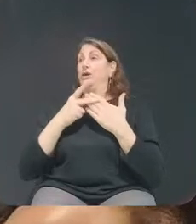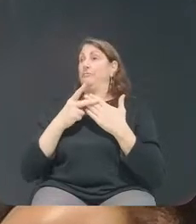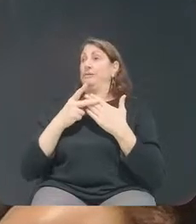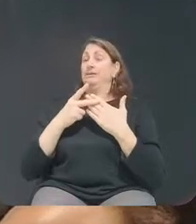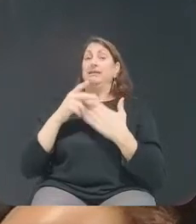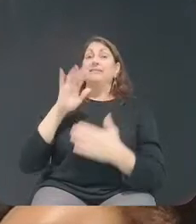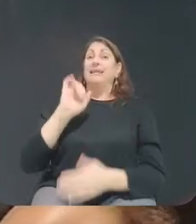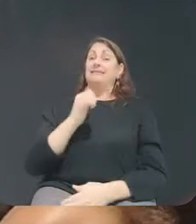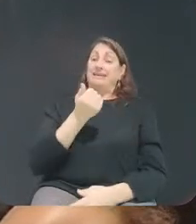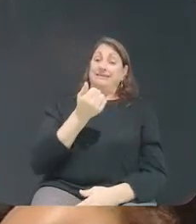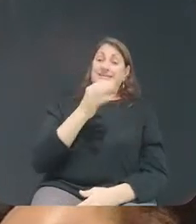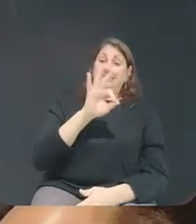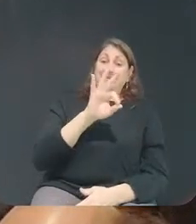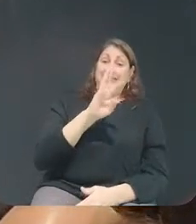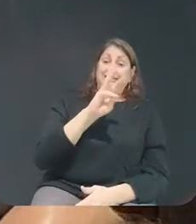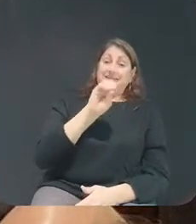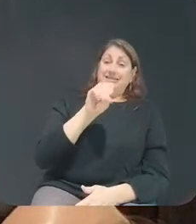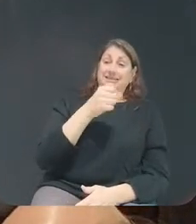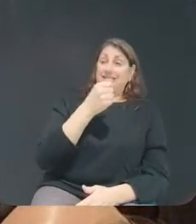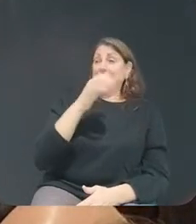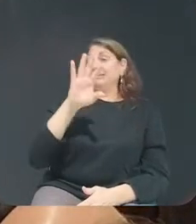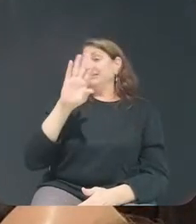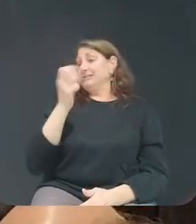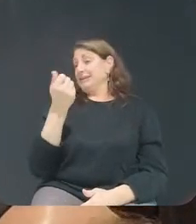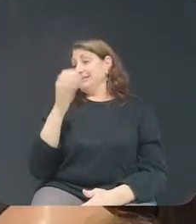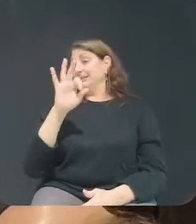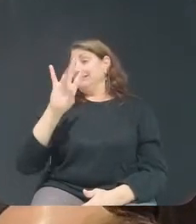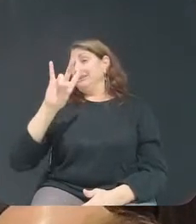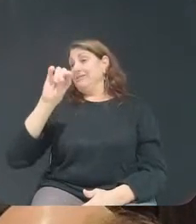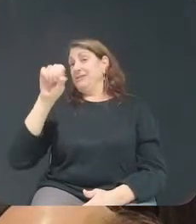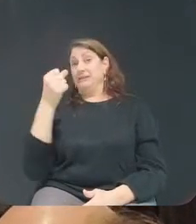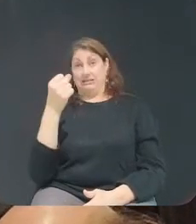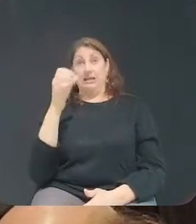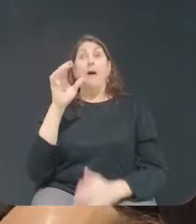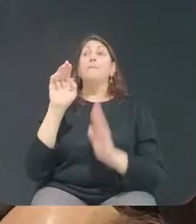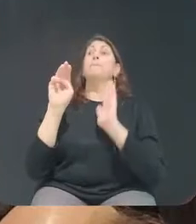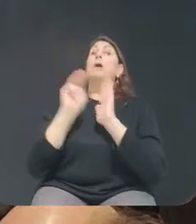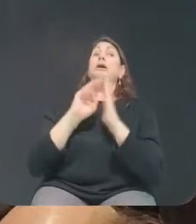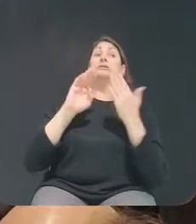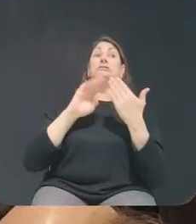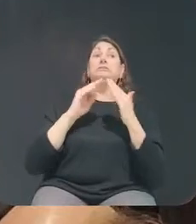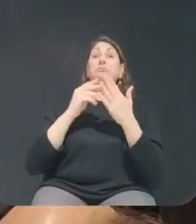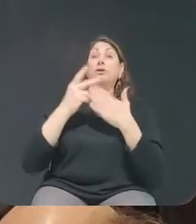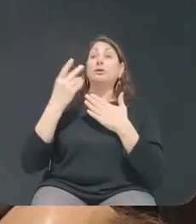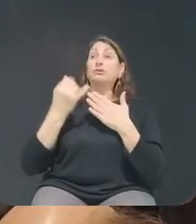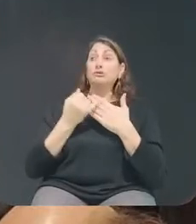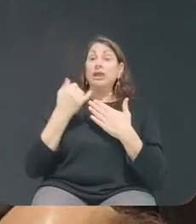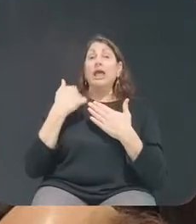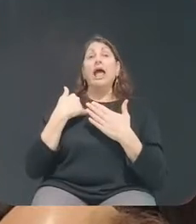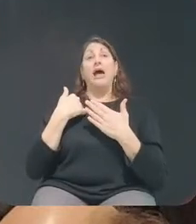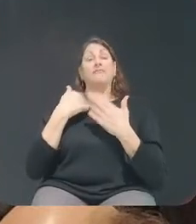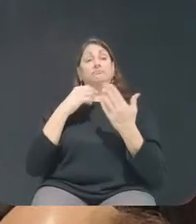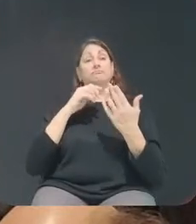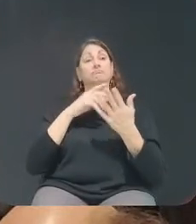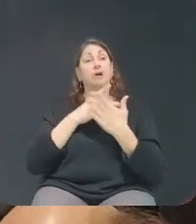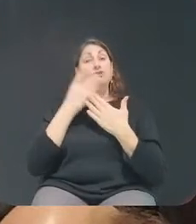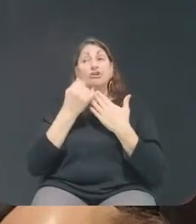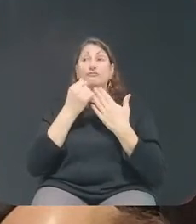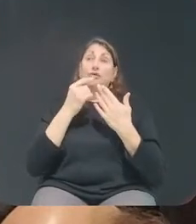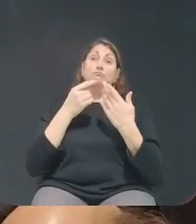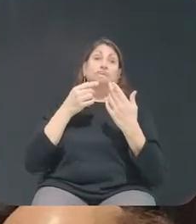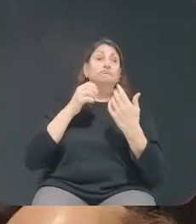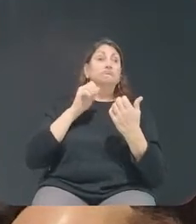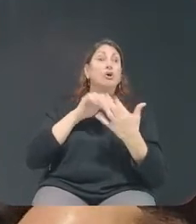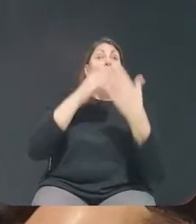the 1970s. Model Cities projects included several that worked to address homelessness and related issues.